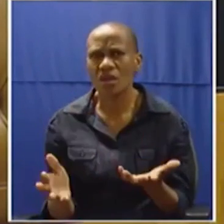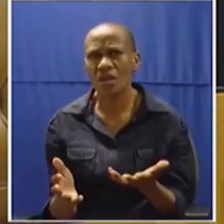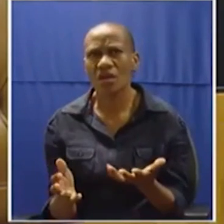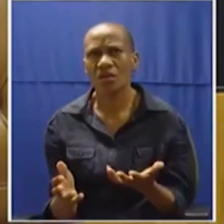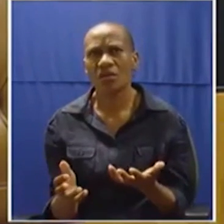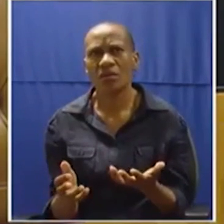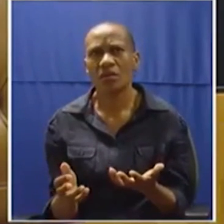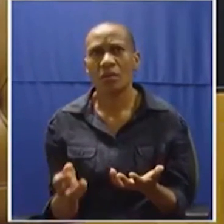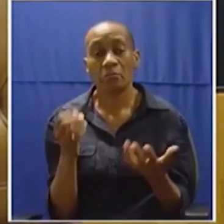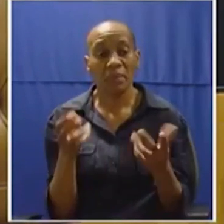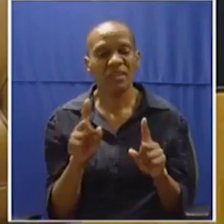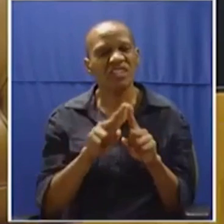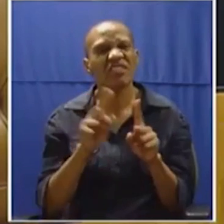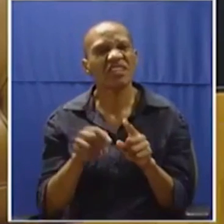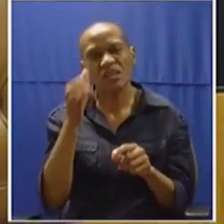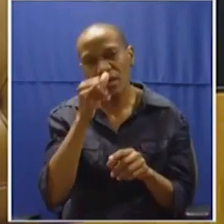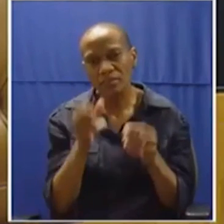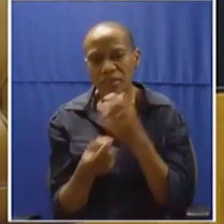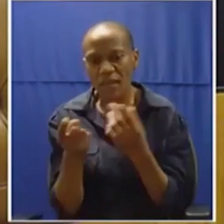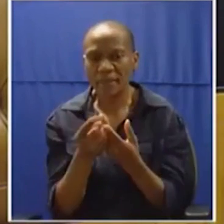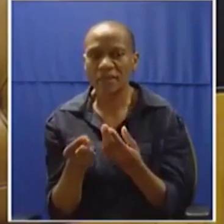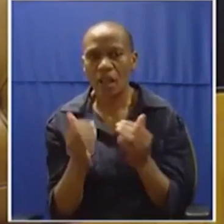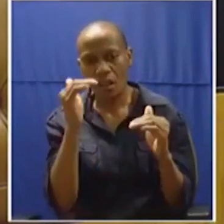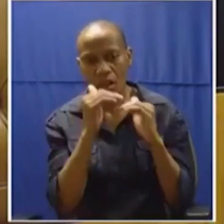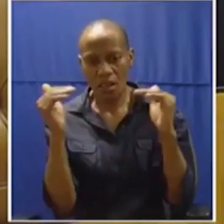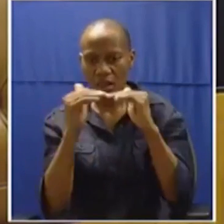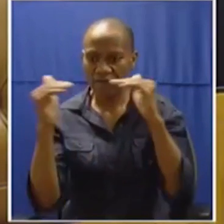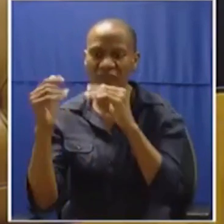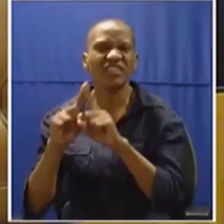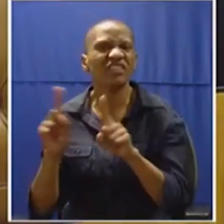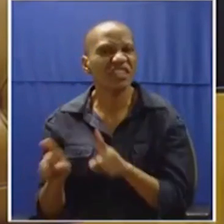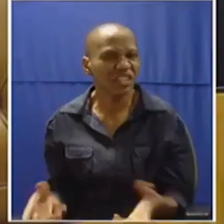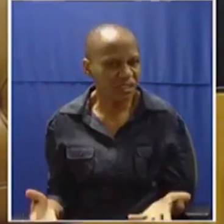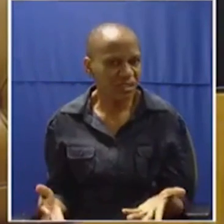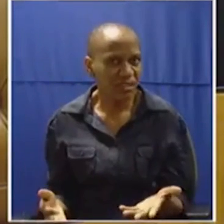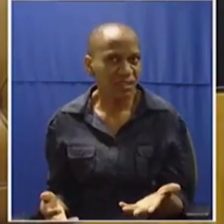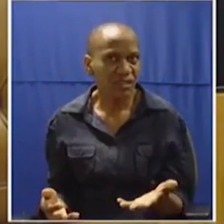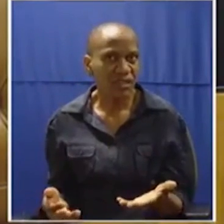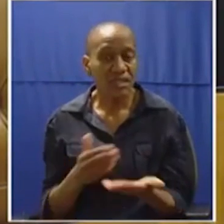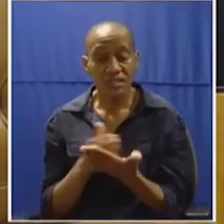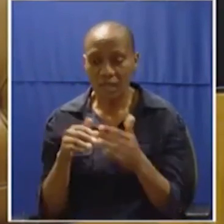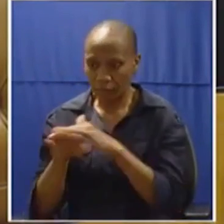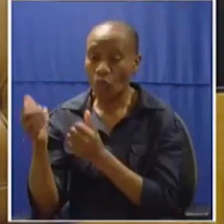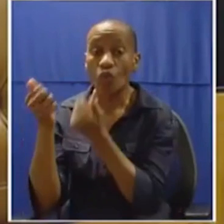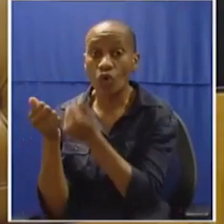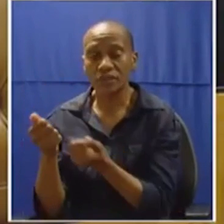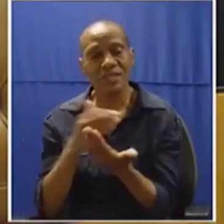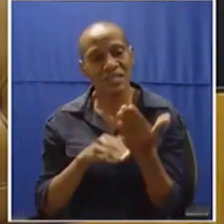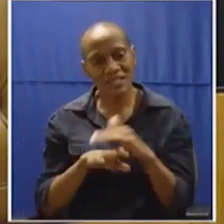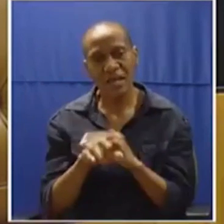which minor crimes are dealt with differently outside of the formal criminal justice system,